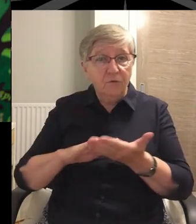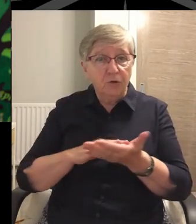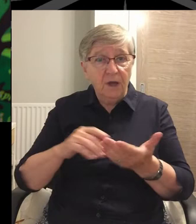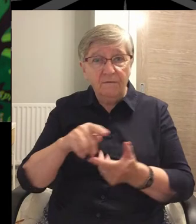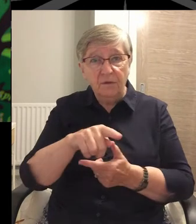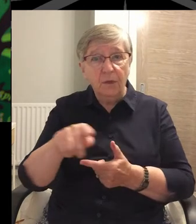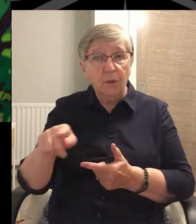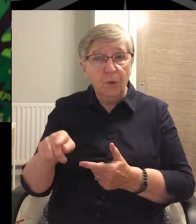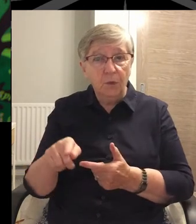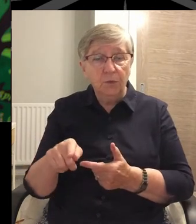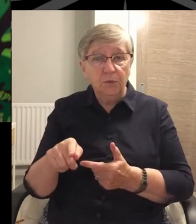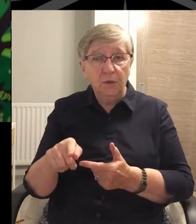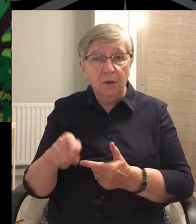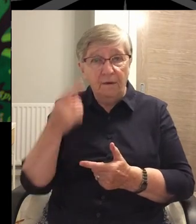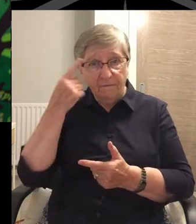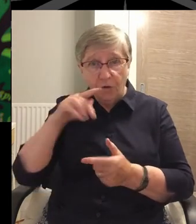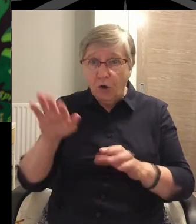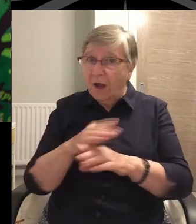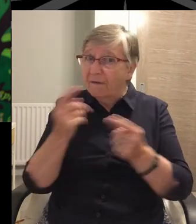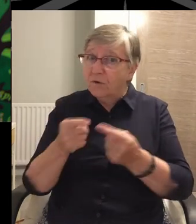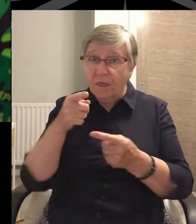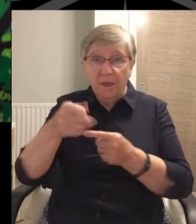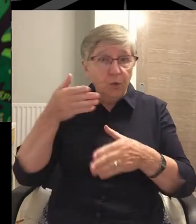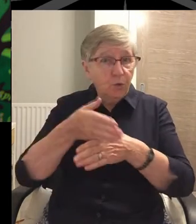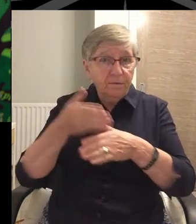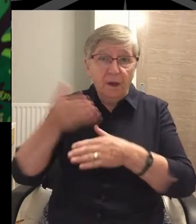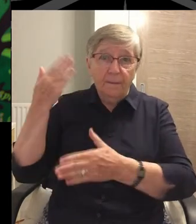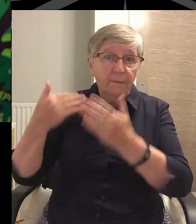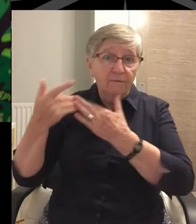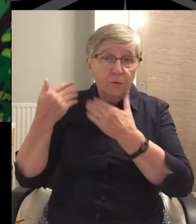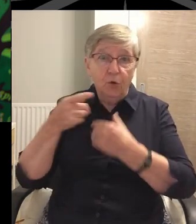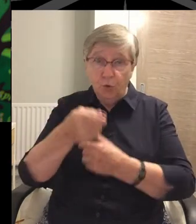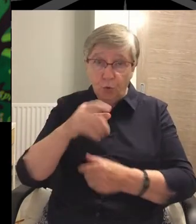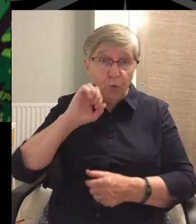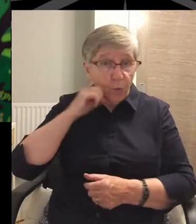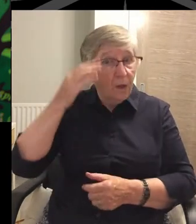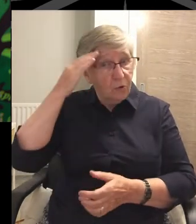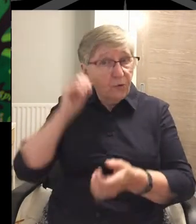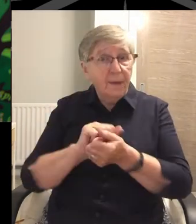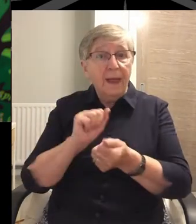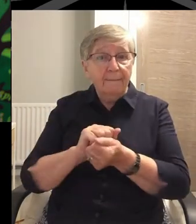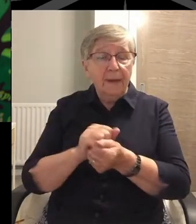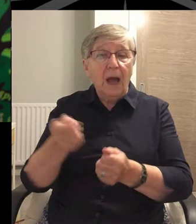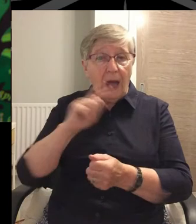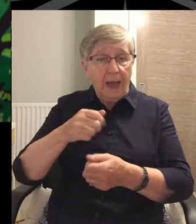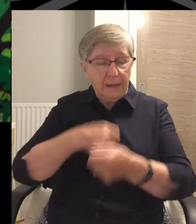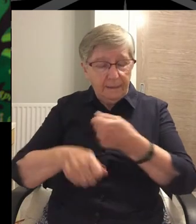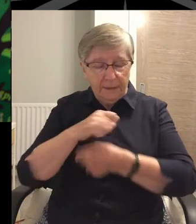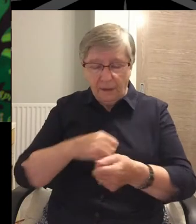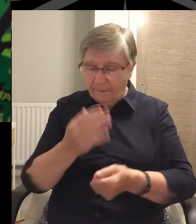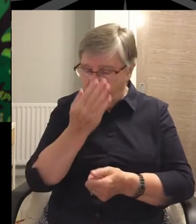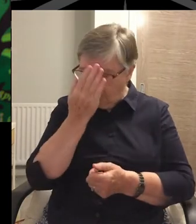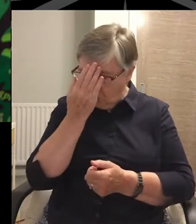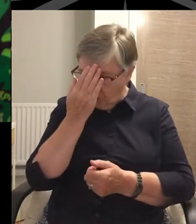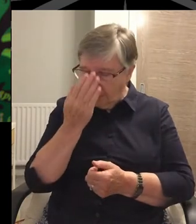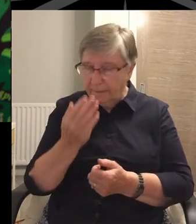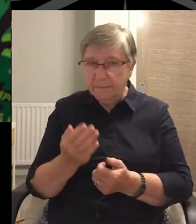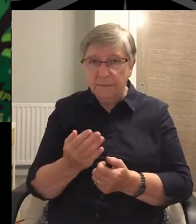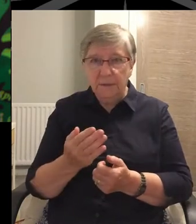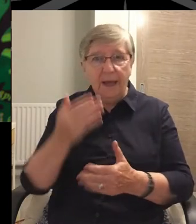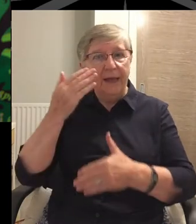then when I make atonement for you for all you have done, you will remember and be ashamed.